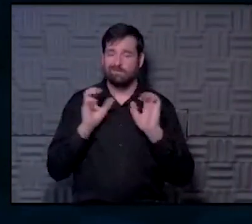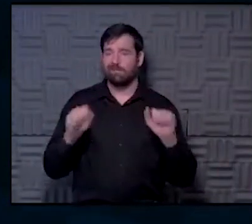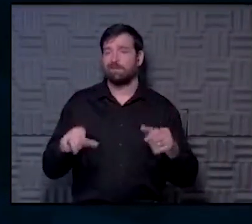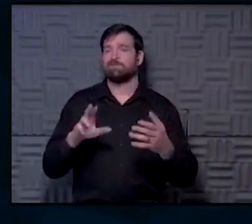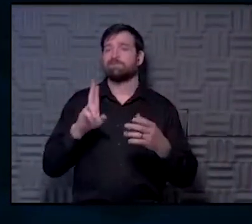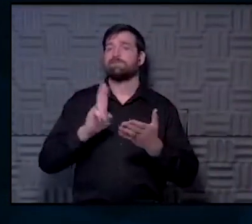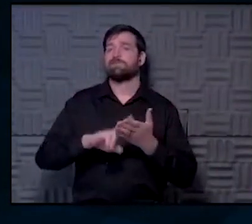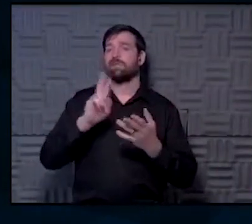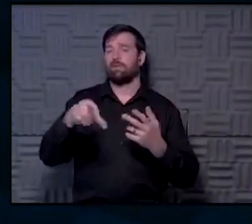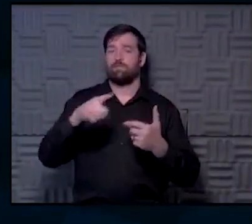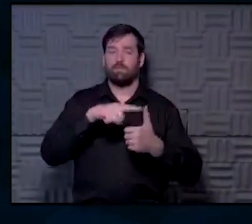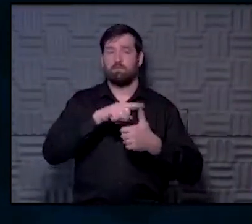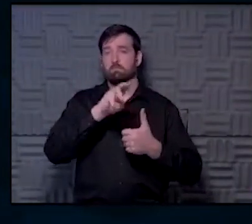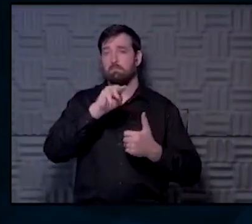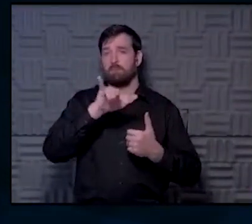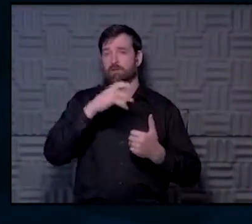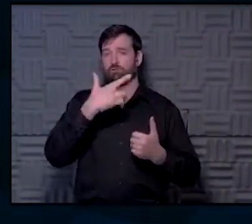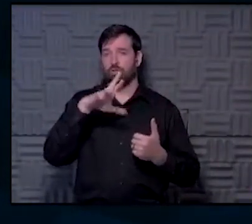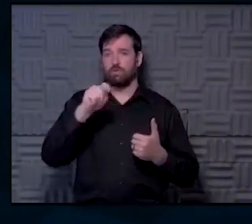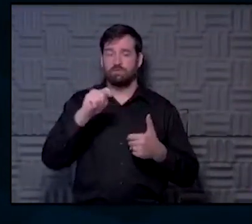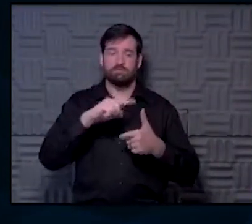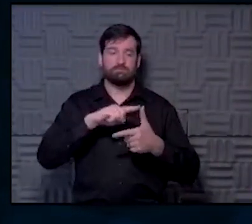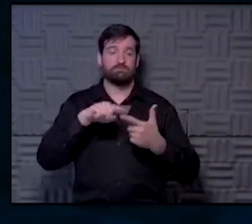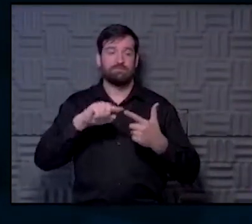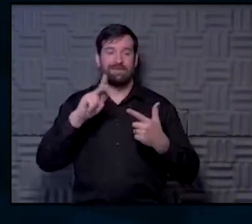MyChart. You can go to the website, again,